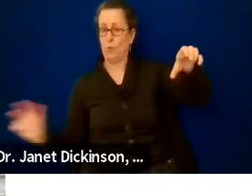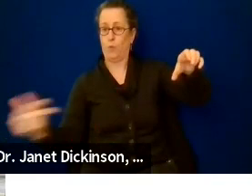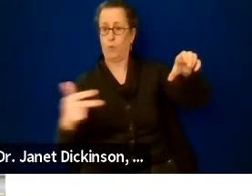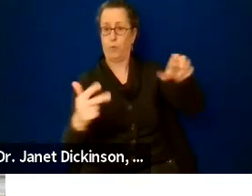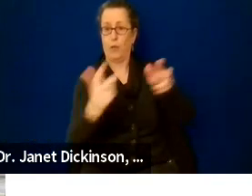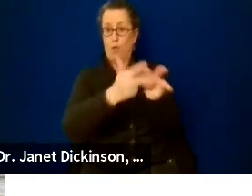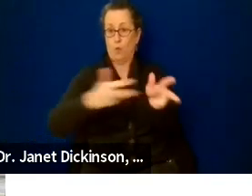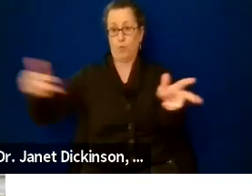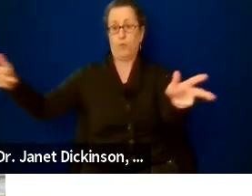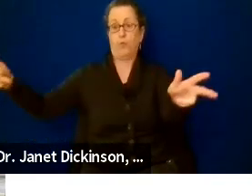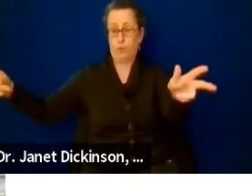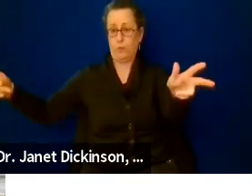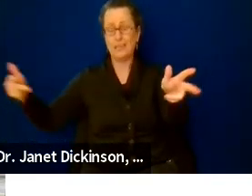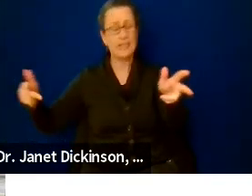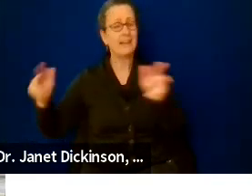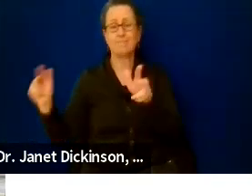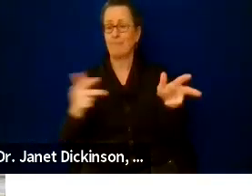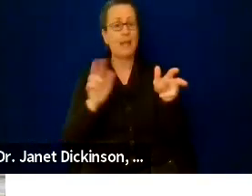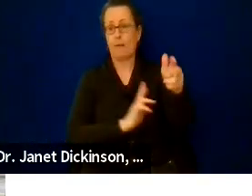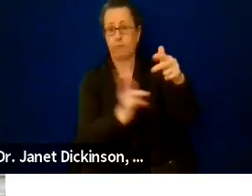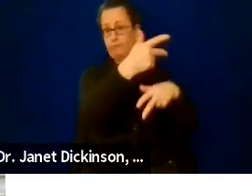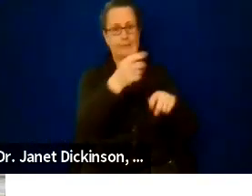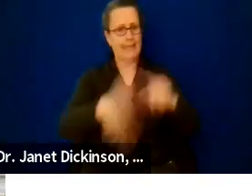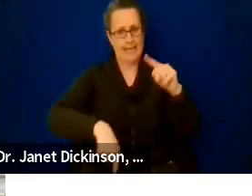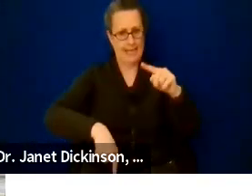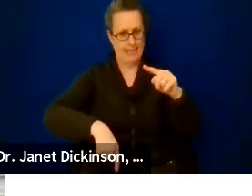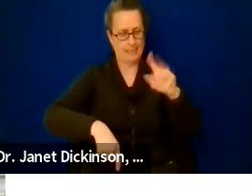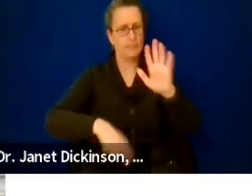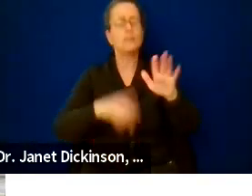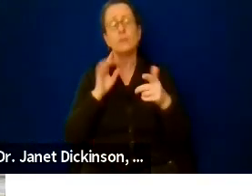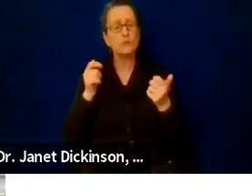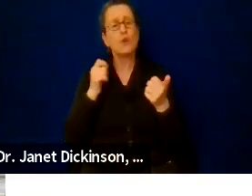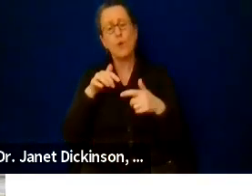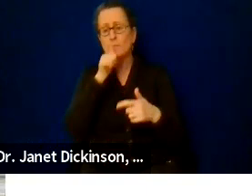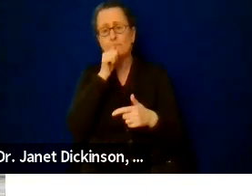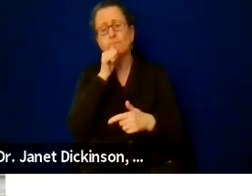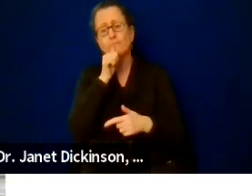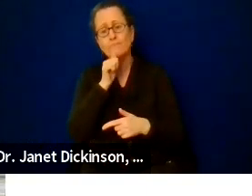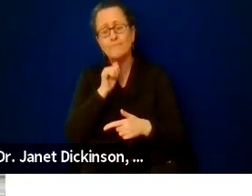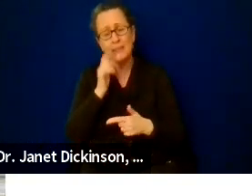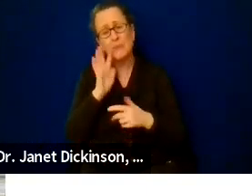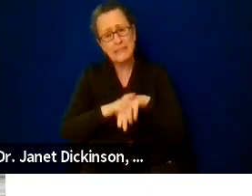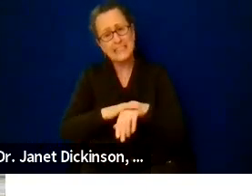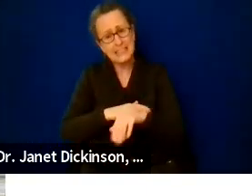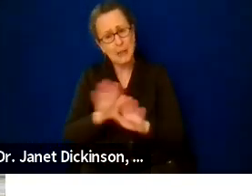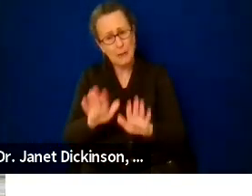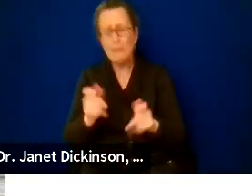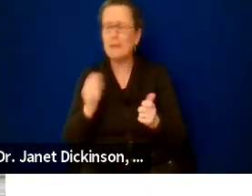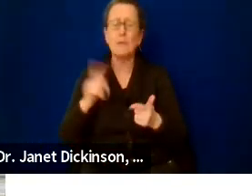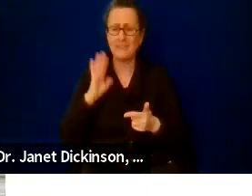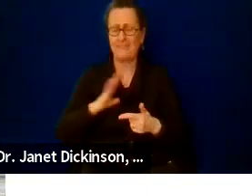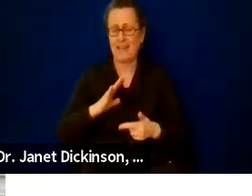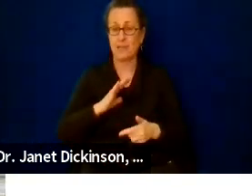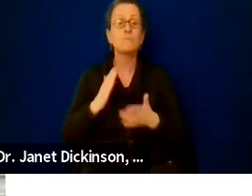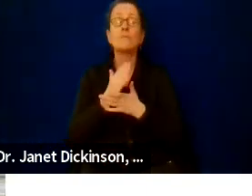us a little longer, but I'm sure we'll get faster. There were a couple of questions about notes. Bus drivers and schools